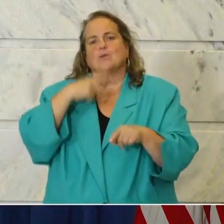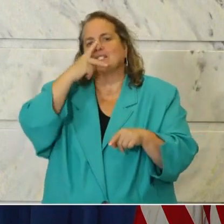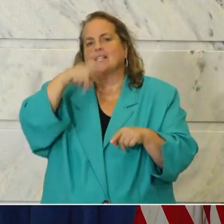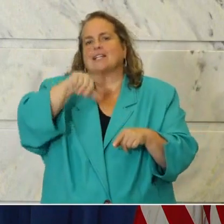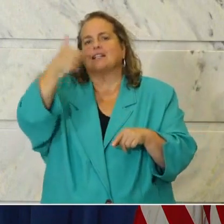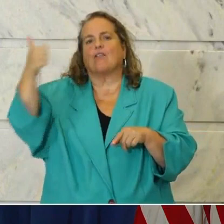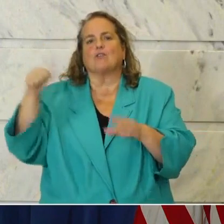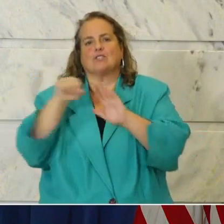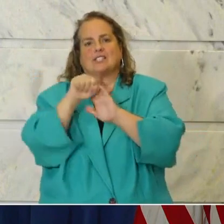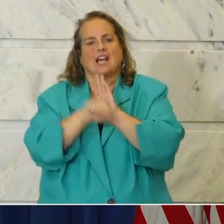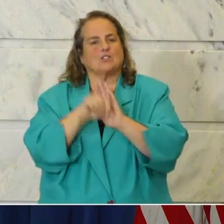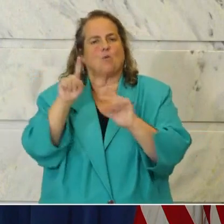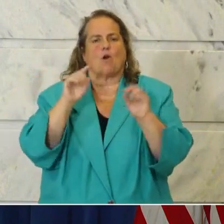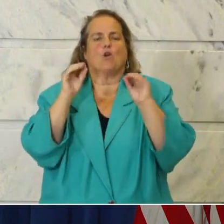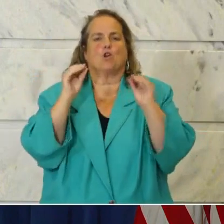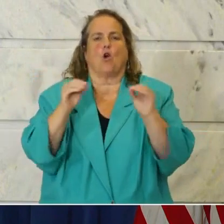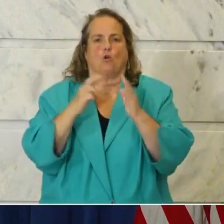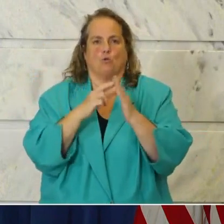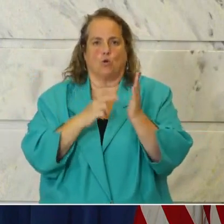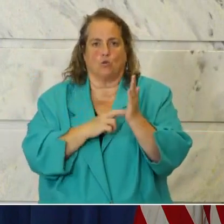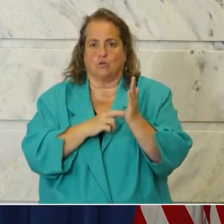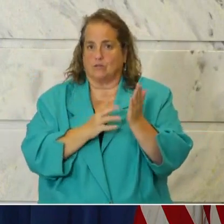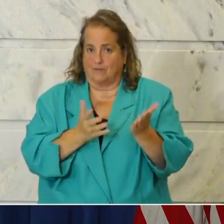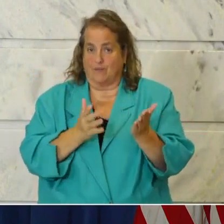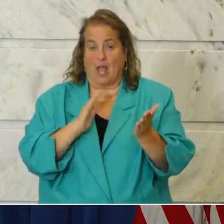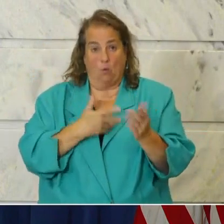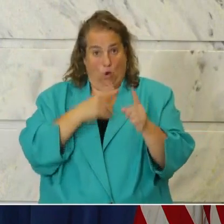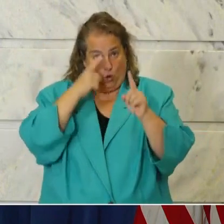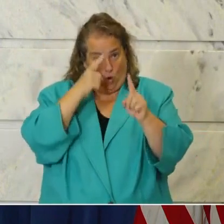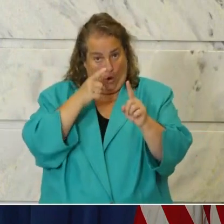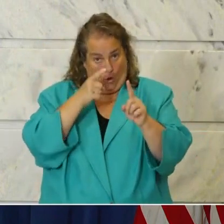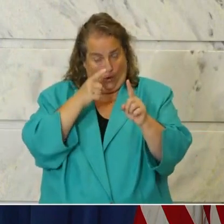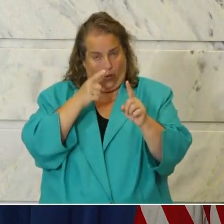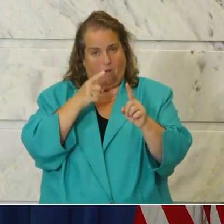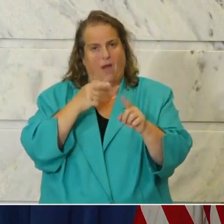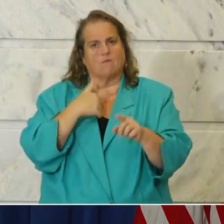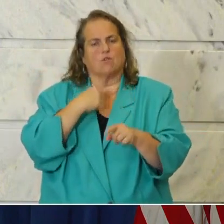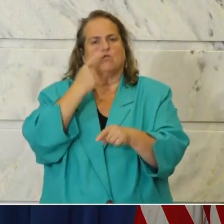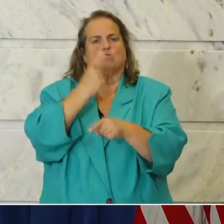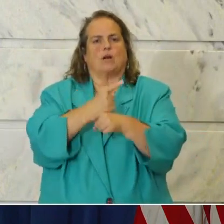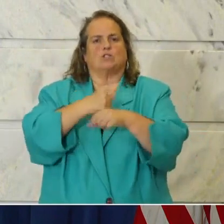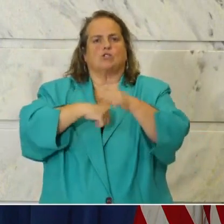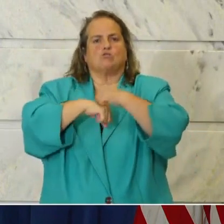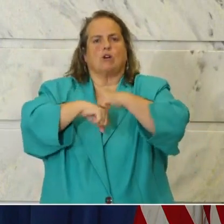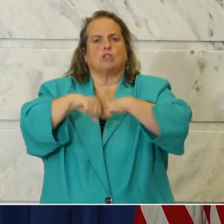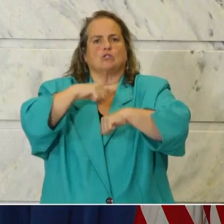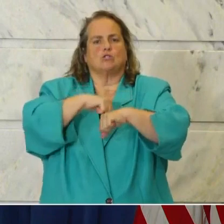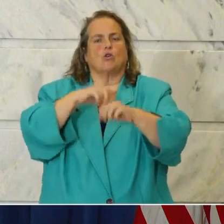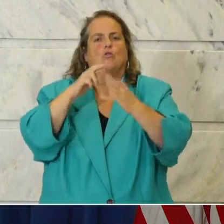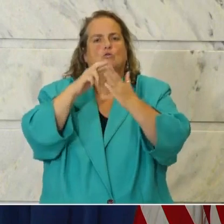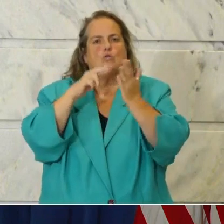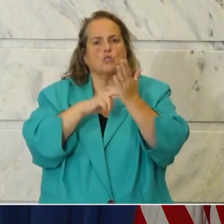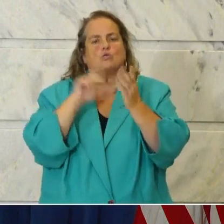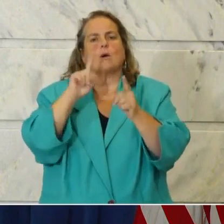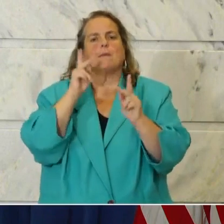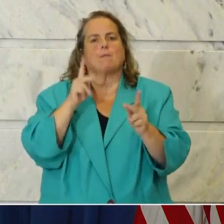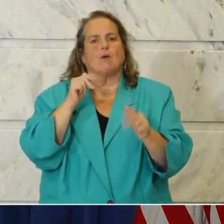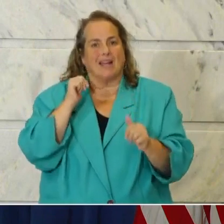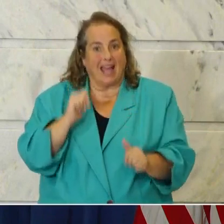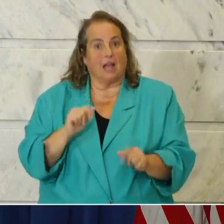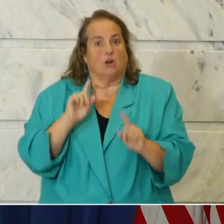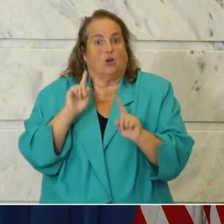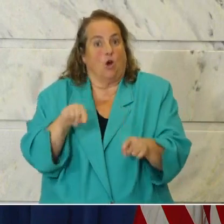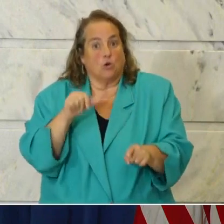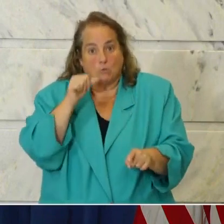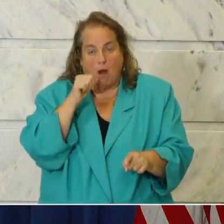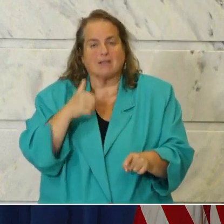no rules are followed. Our goal is to have the right structured rules where people can have that outlet if they're looking for